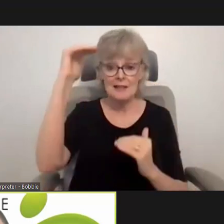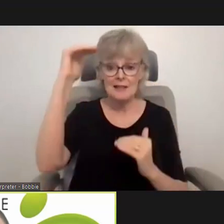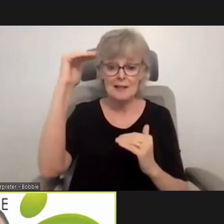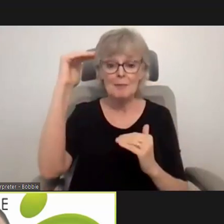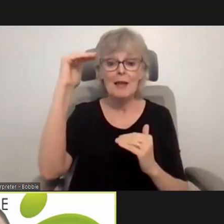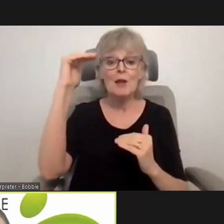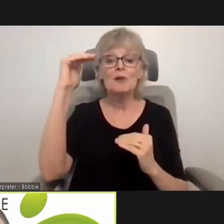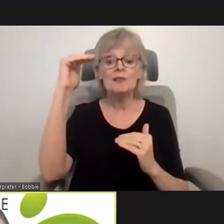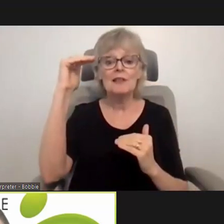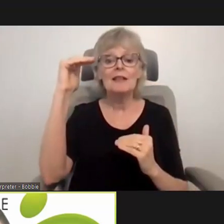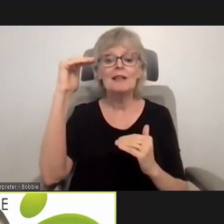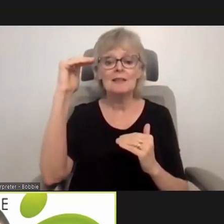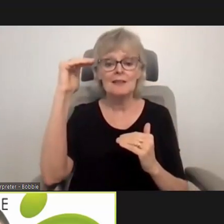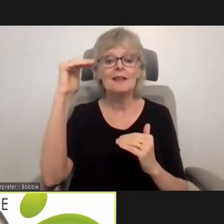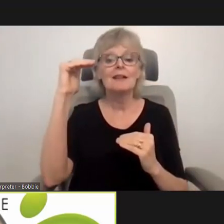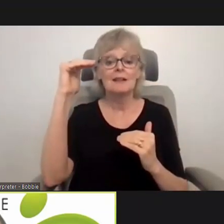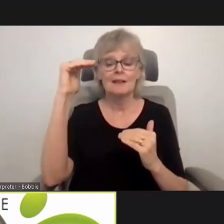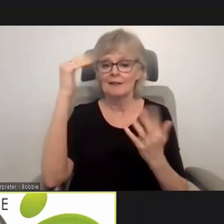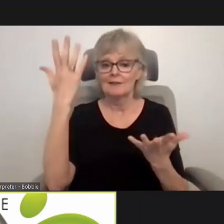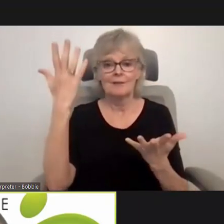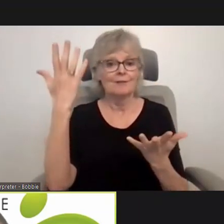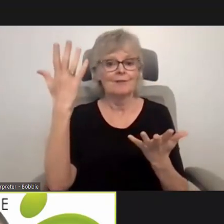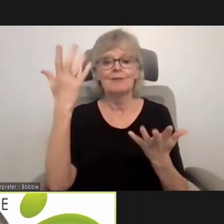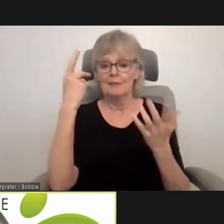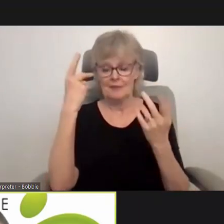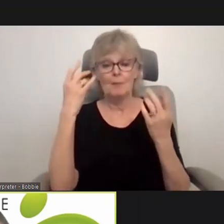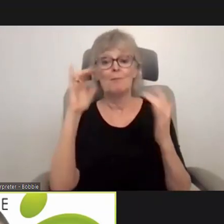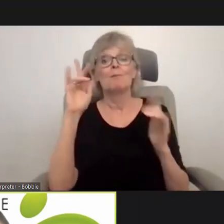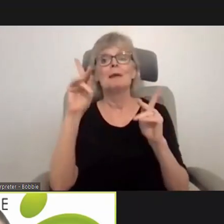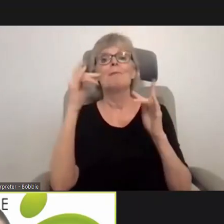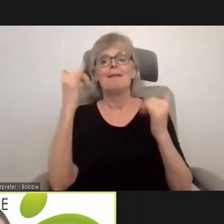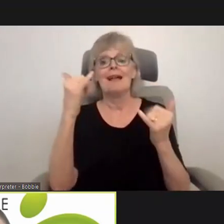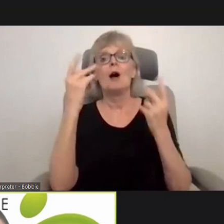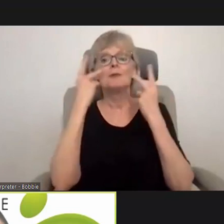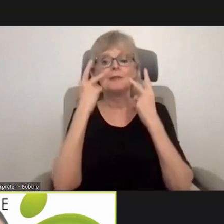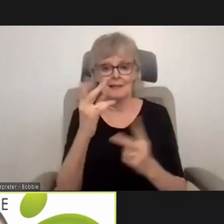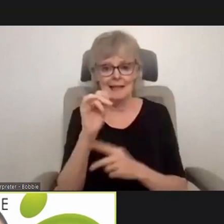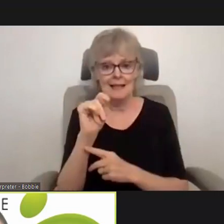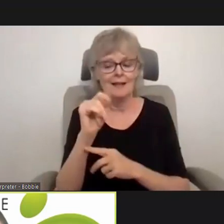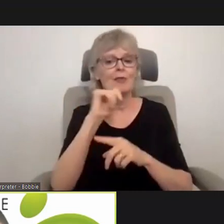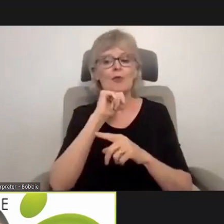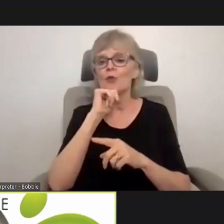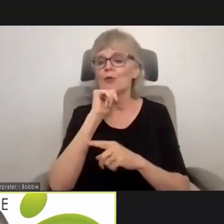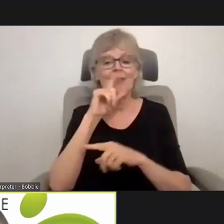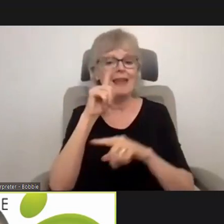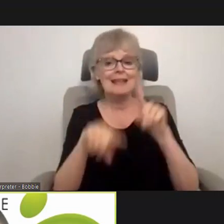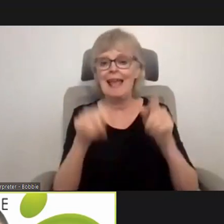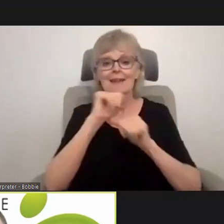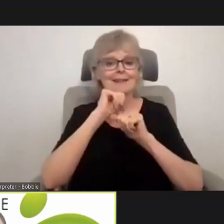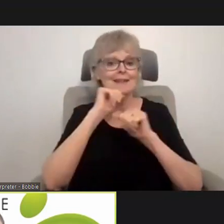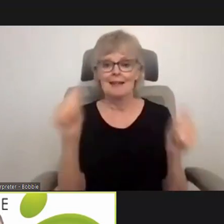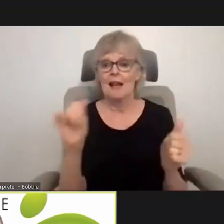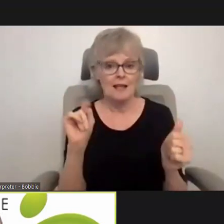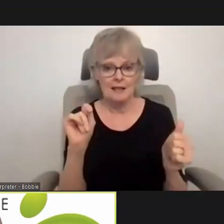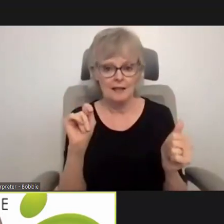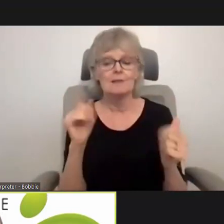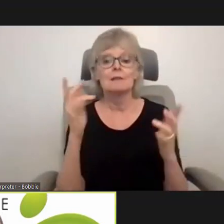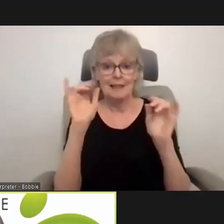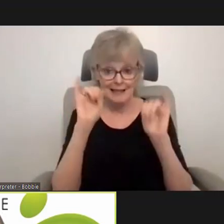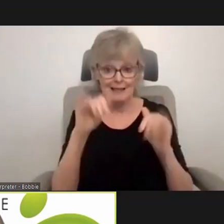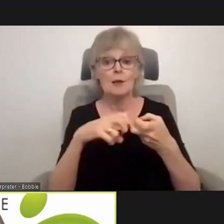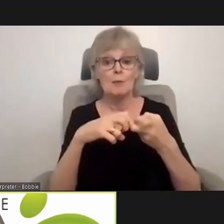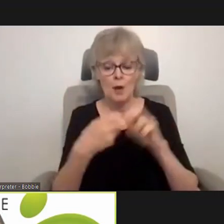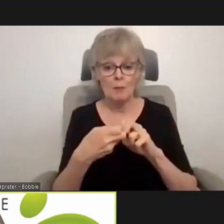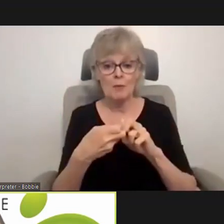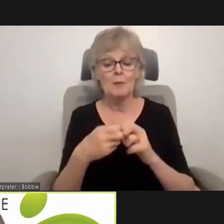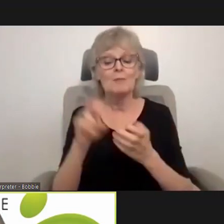There is no more denying that there is a problem. And in response to that, the